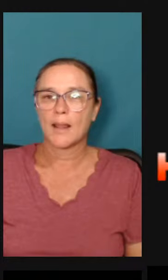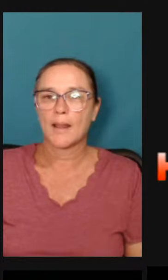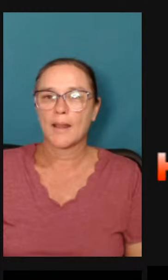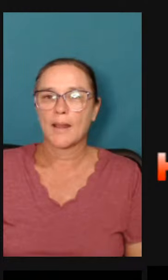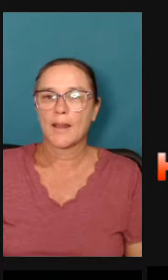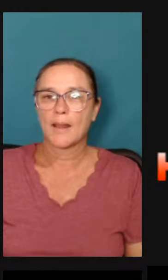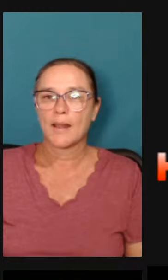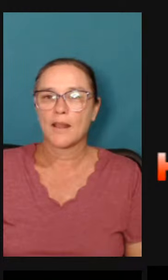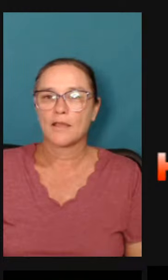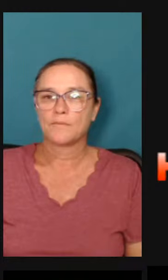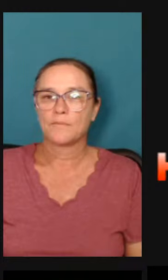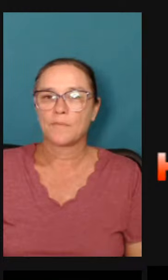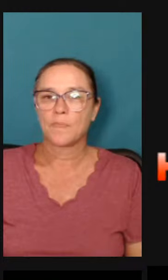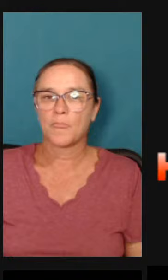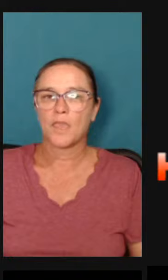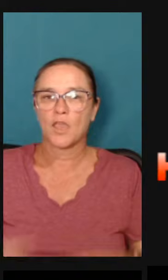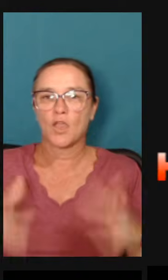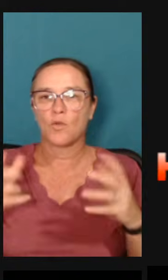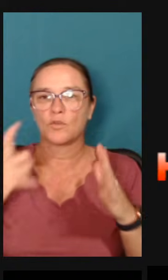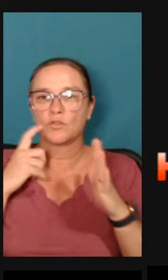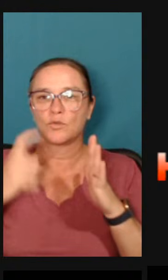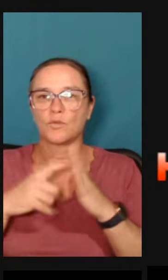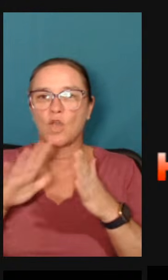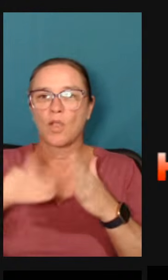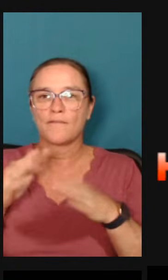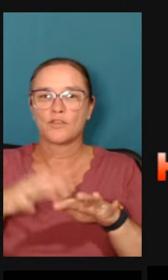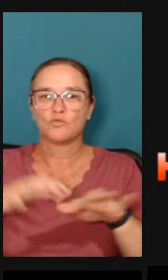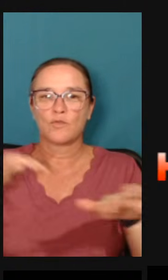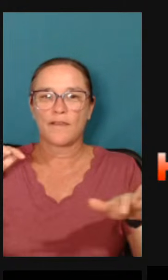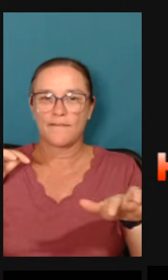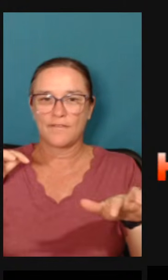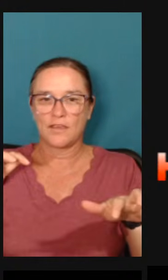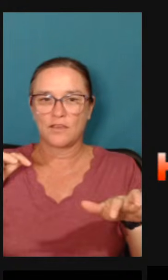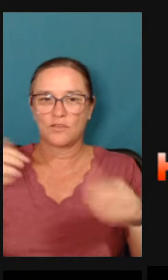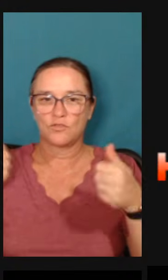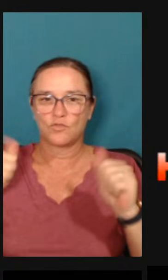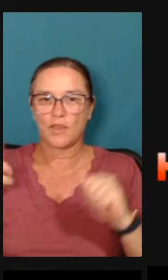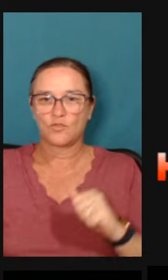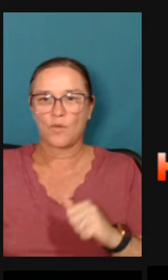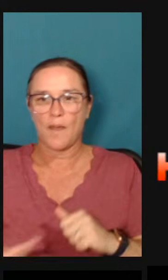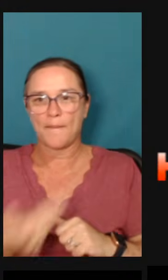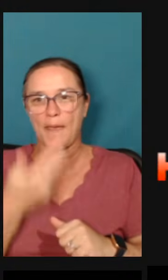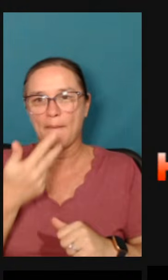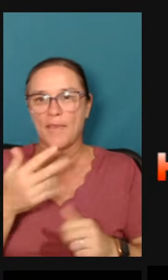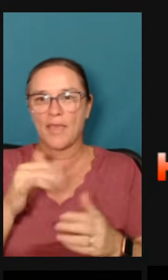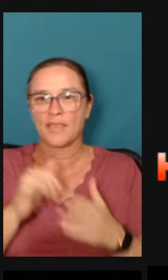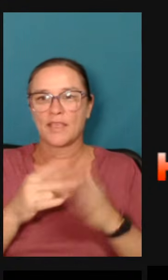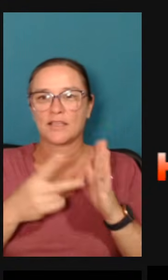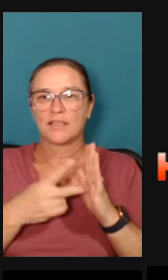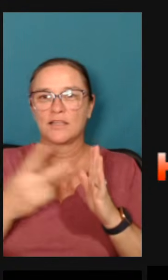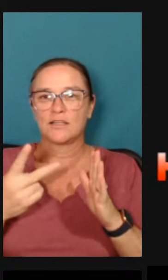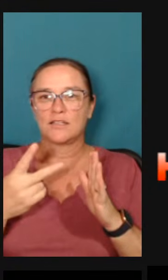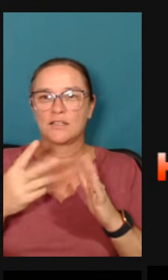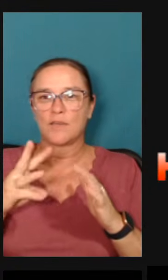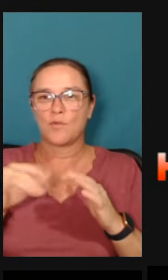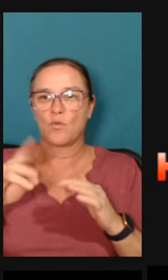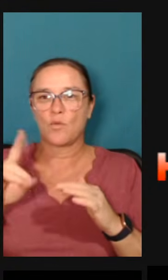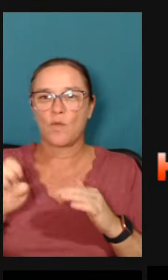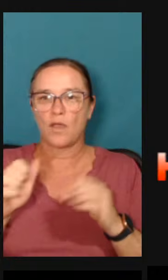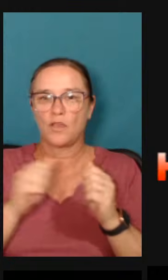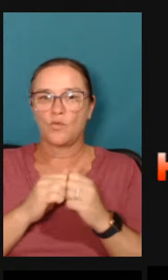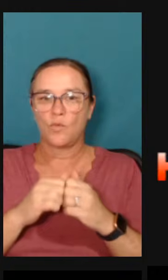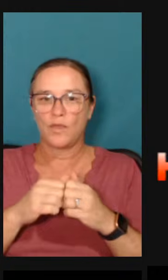Insane. just want to note all of the traffic right coming up. Like that's double wide parked with the road shut